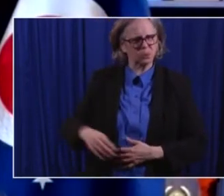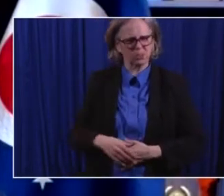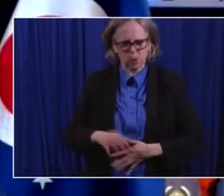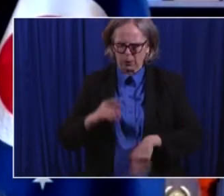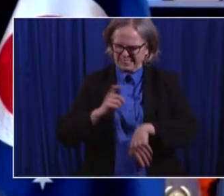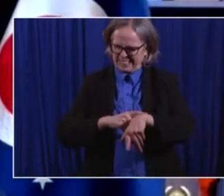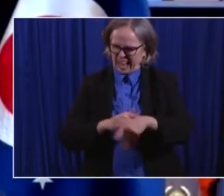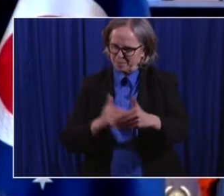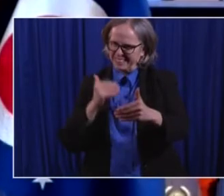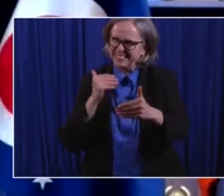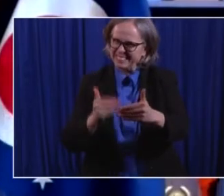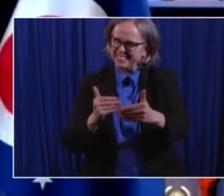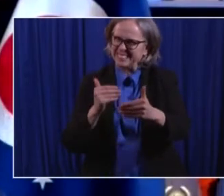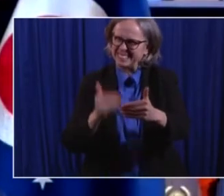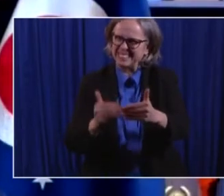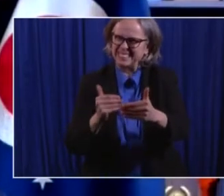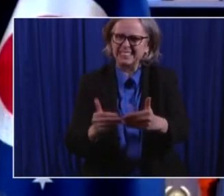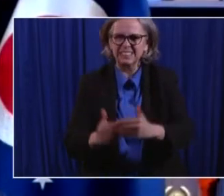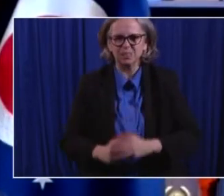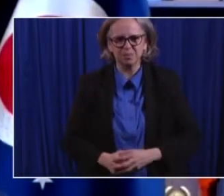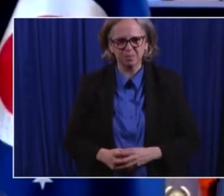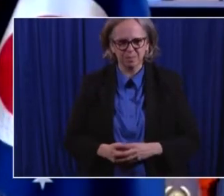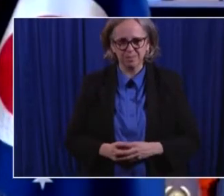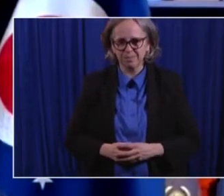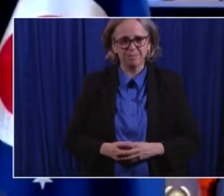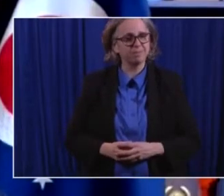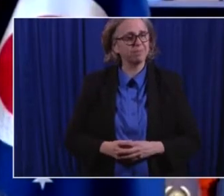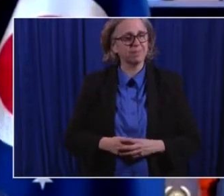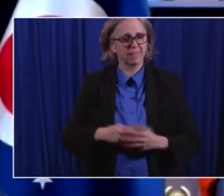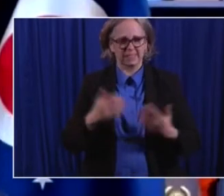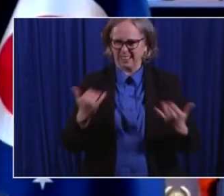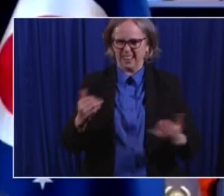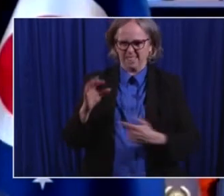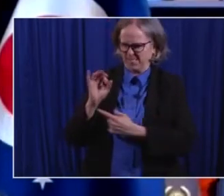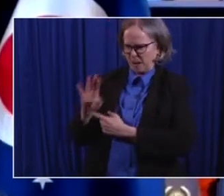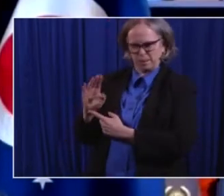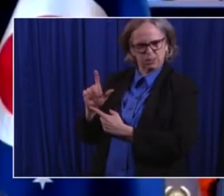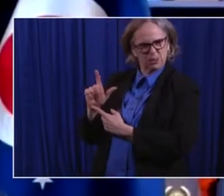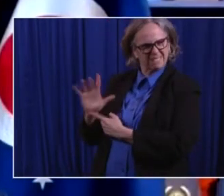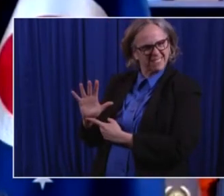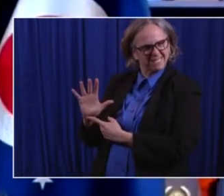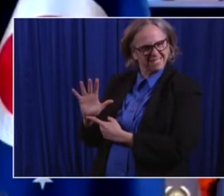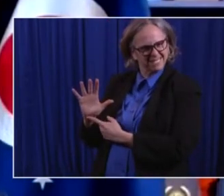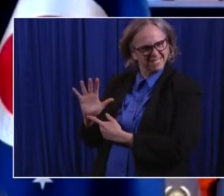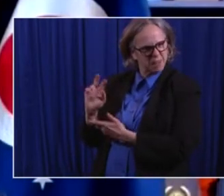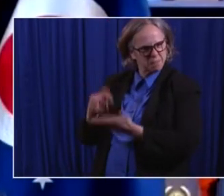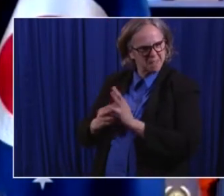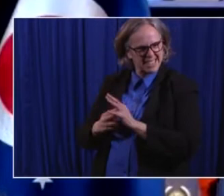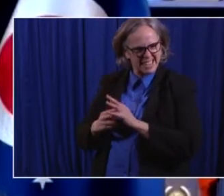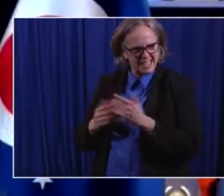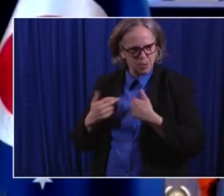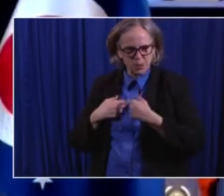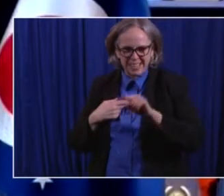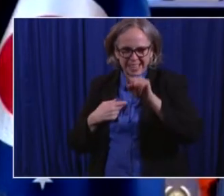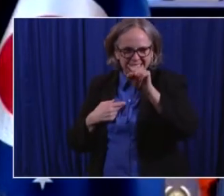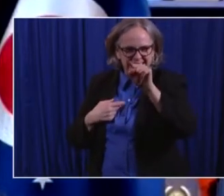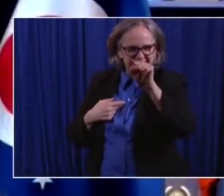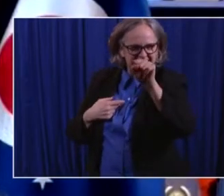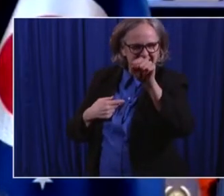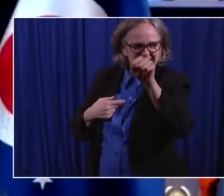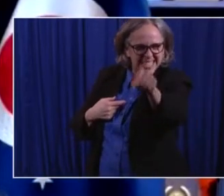As we stand here on the 25th of February, this is the start, but it can get better